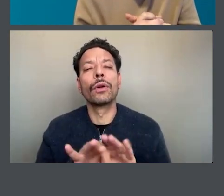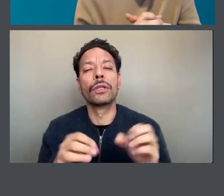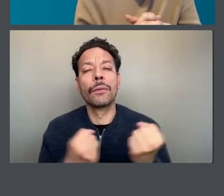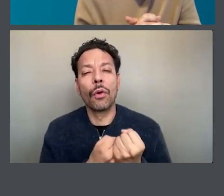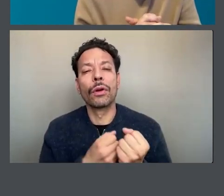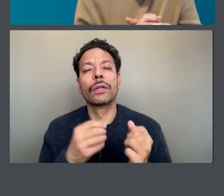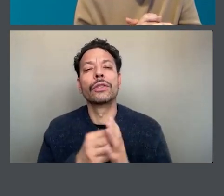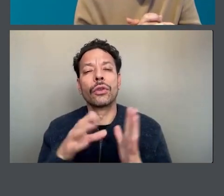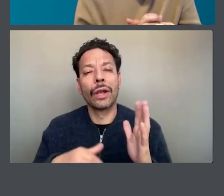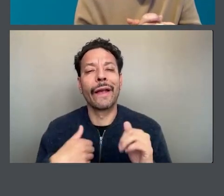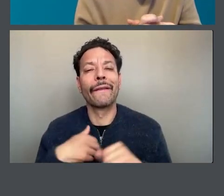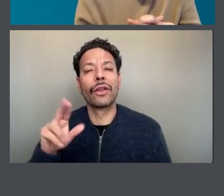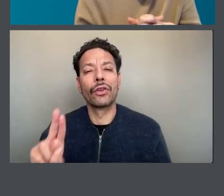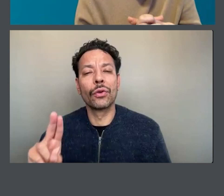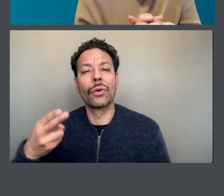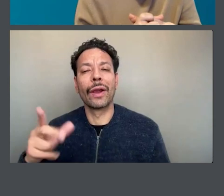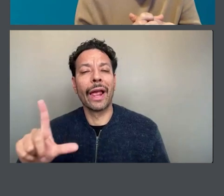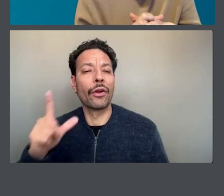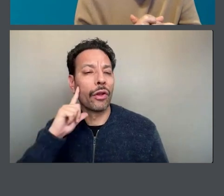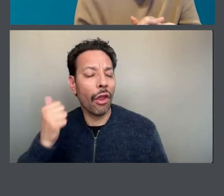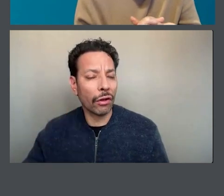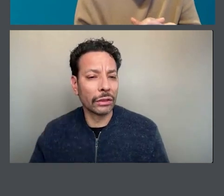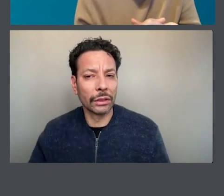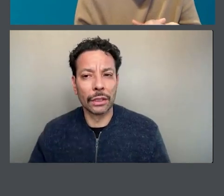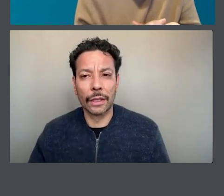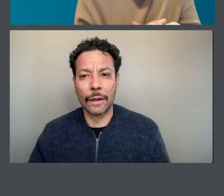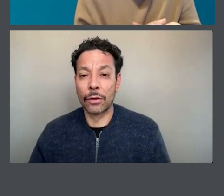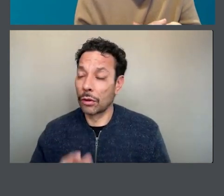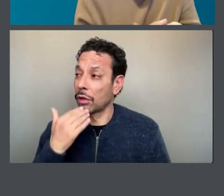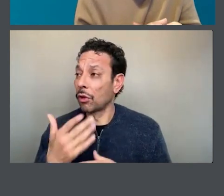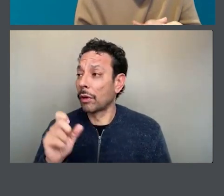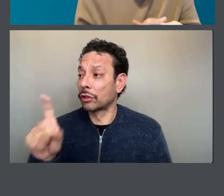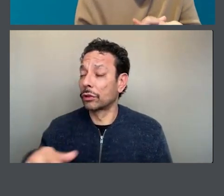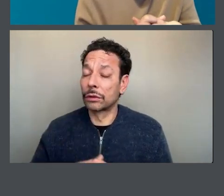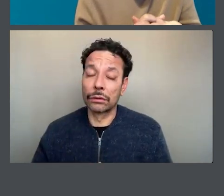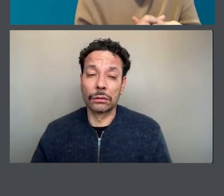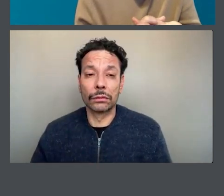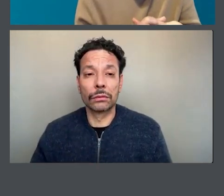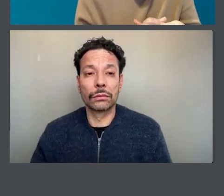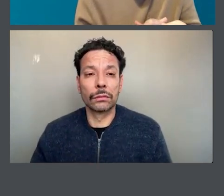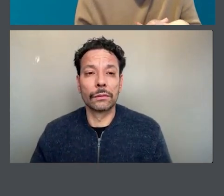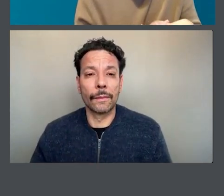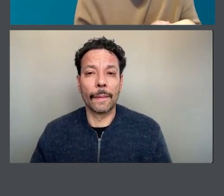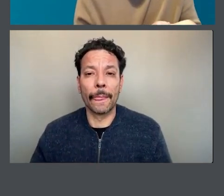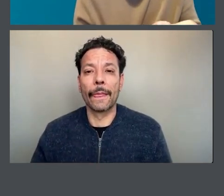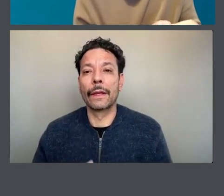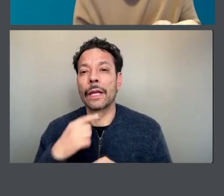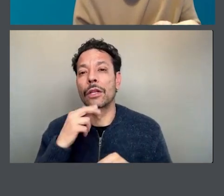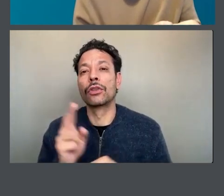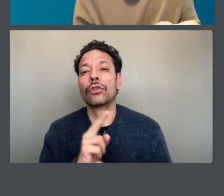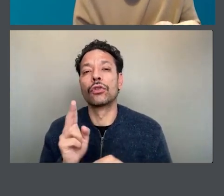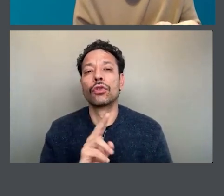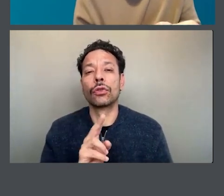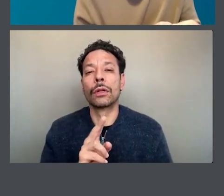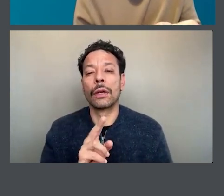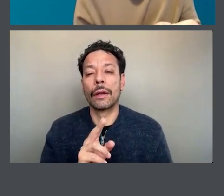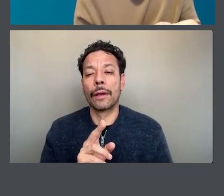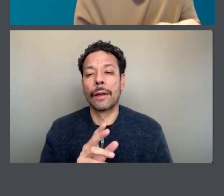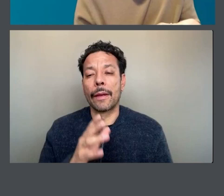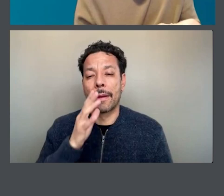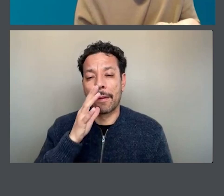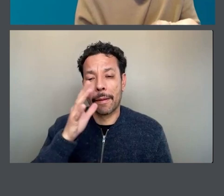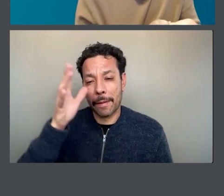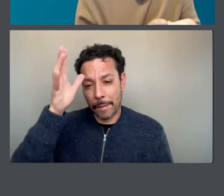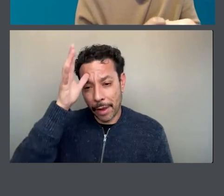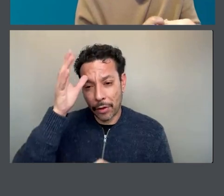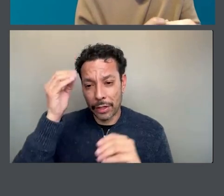of support for a child with unilateral hearing loss? That's a really great question. I would say using parent report, teacher